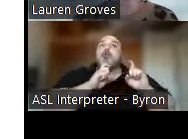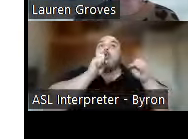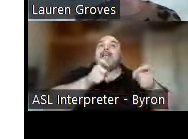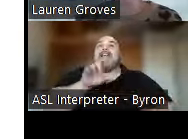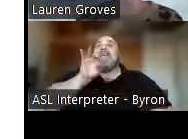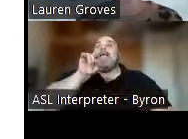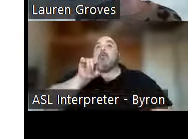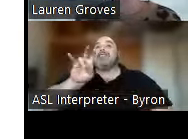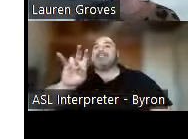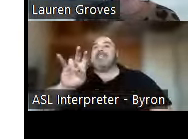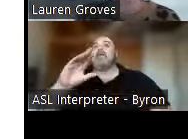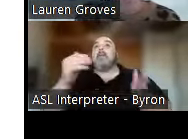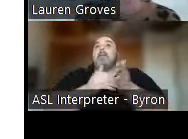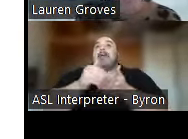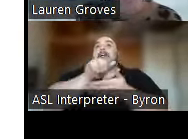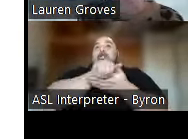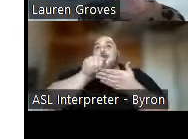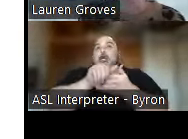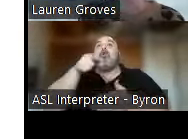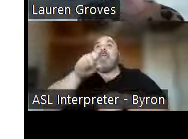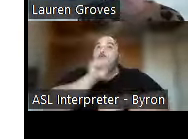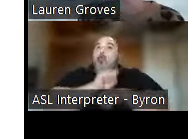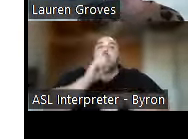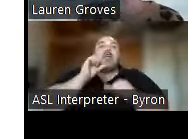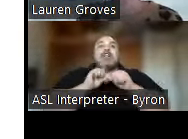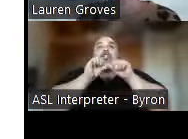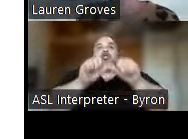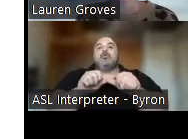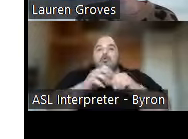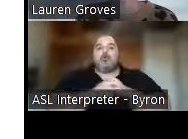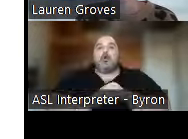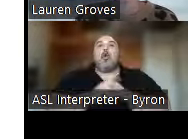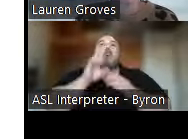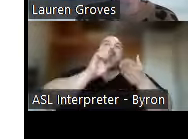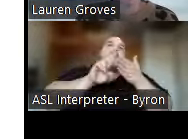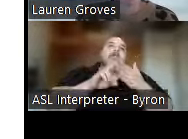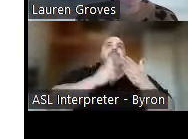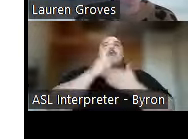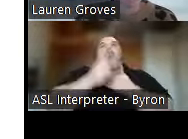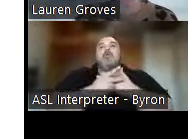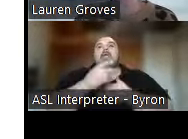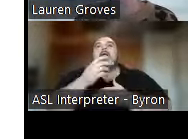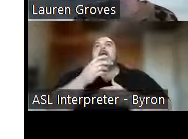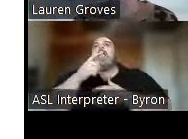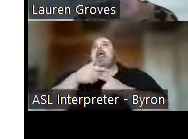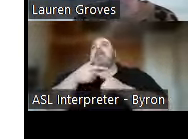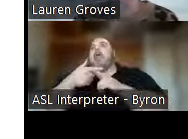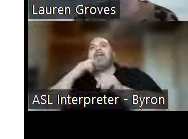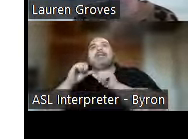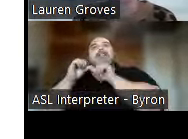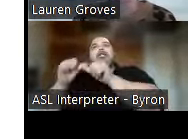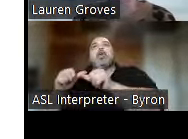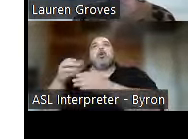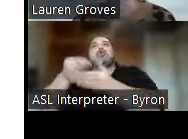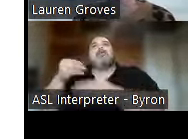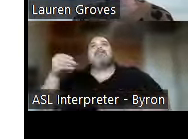million. And so that work will continue. Those are 2-year research programs. And then we plan to continue to fund